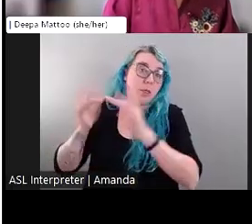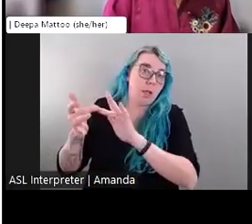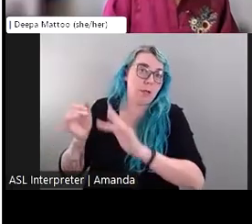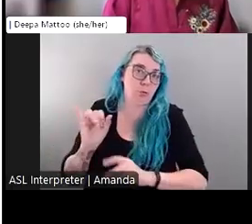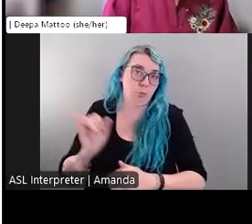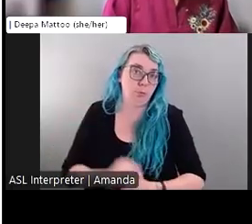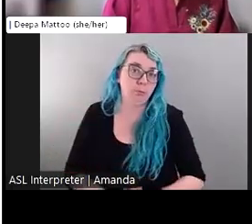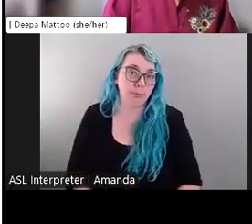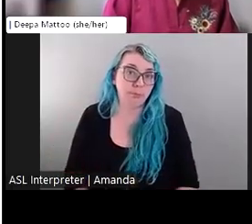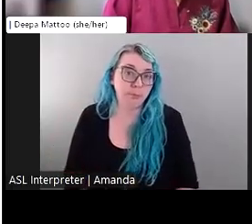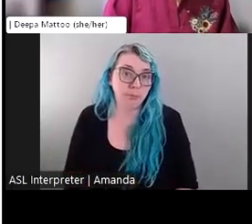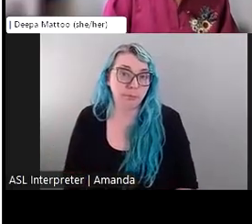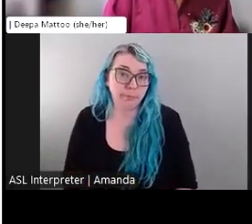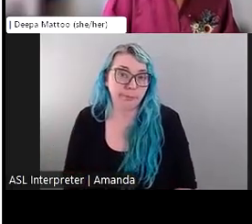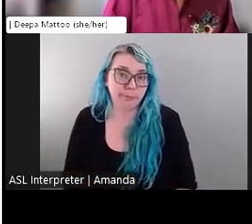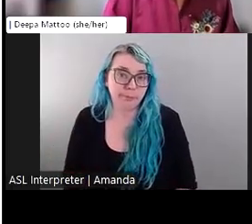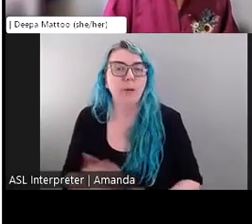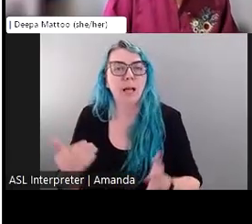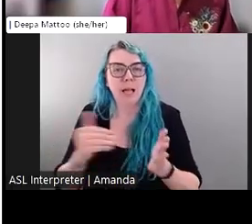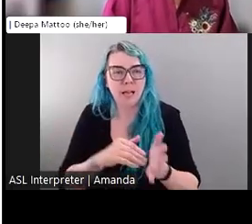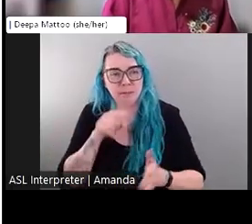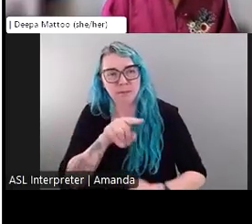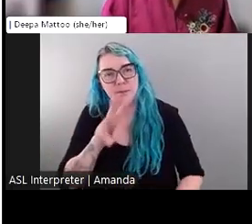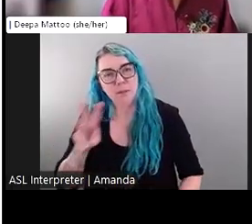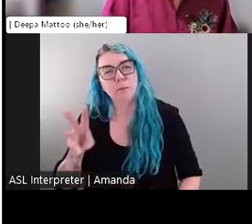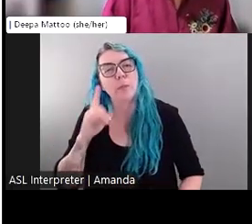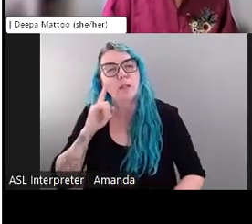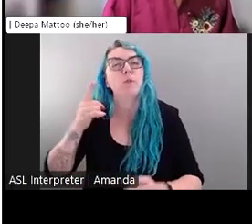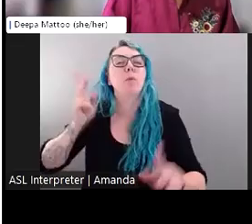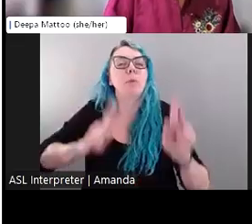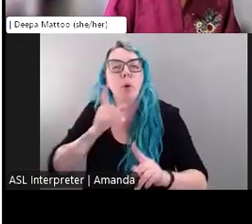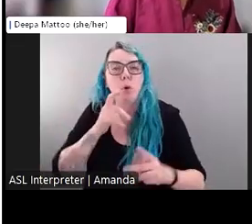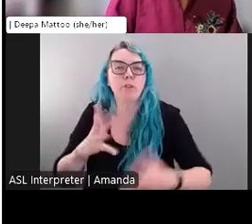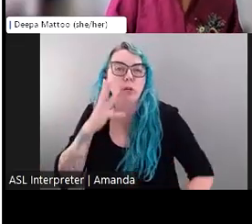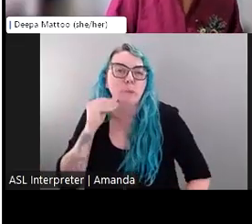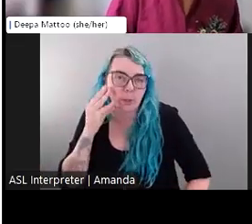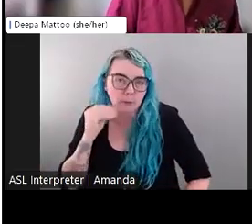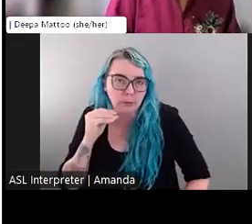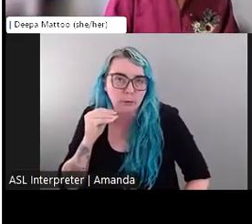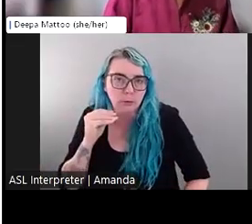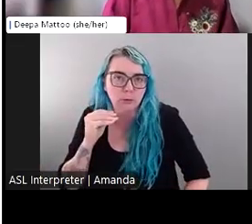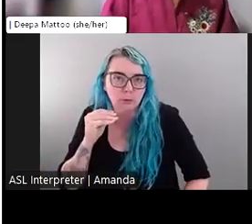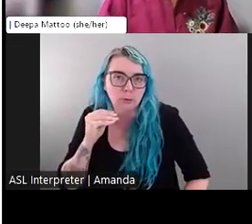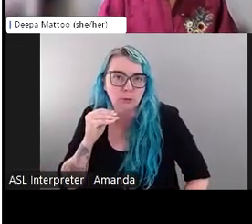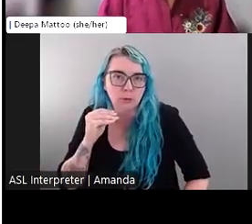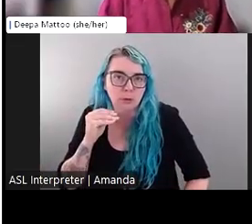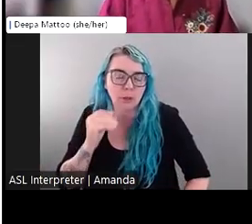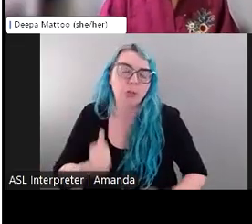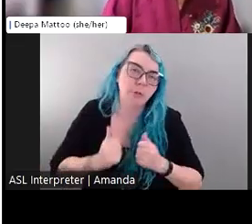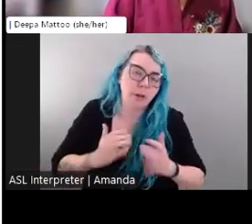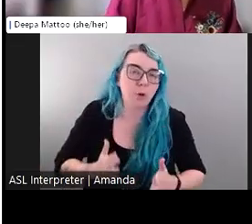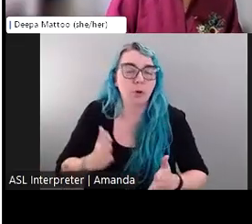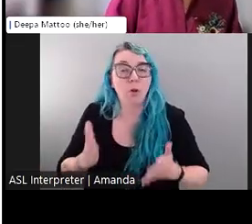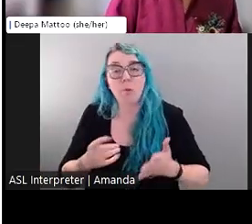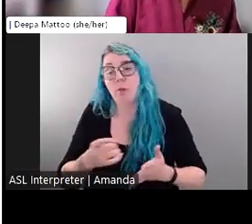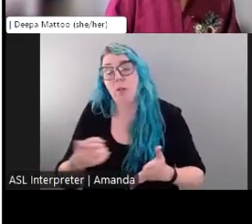service for survivors and people with lived experience, whether they call themselves survivors or people whether